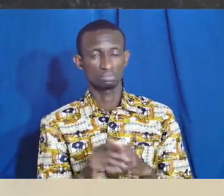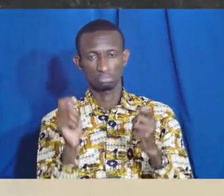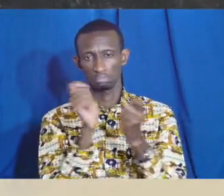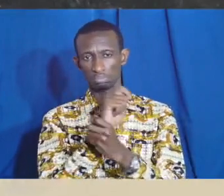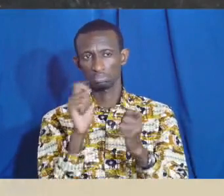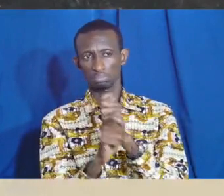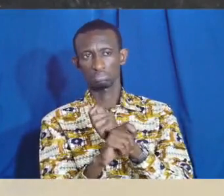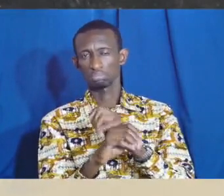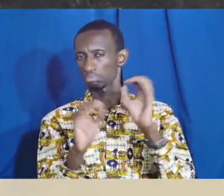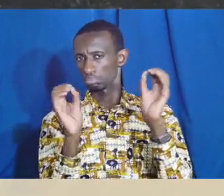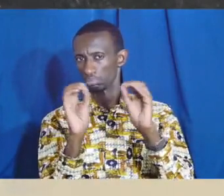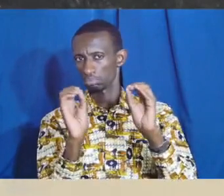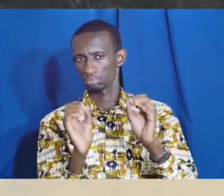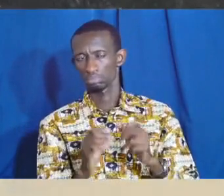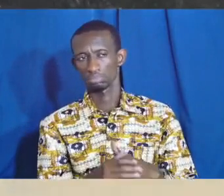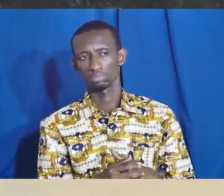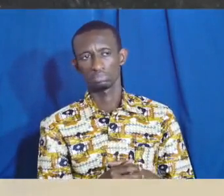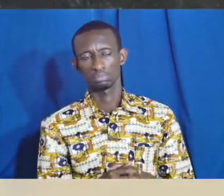unchanged.